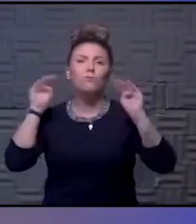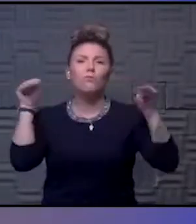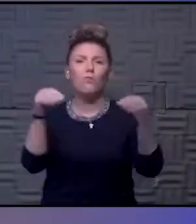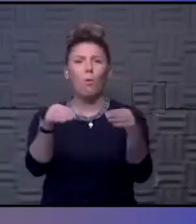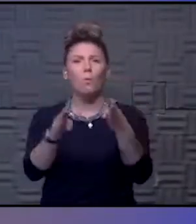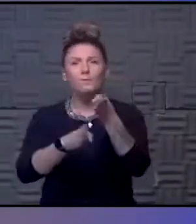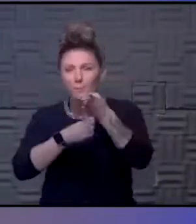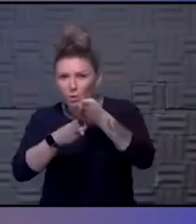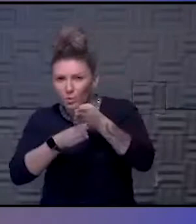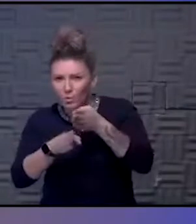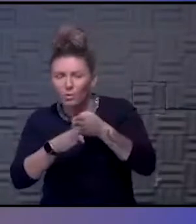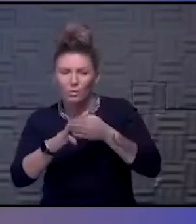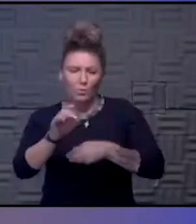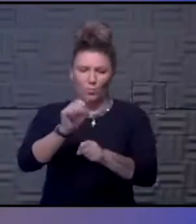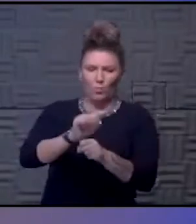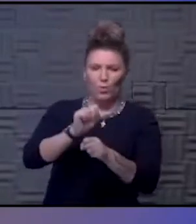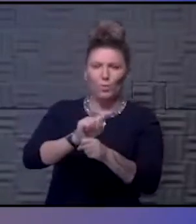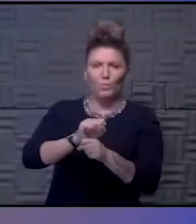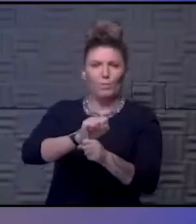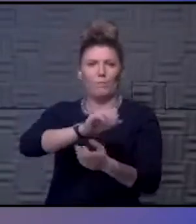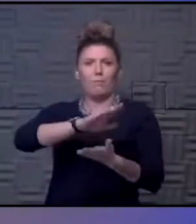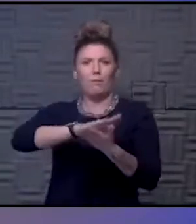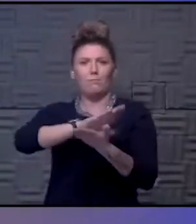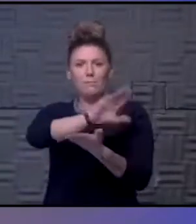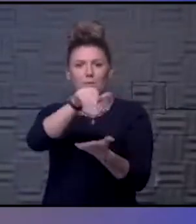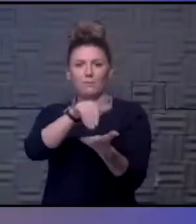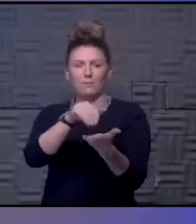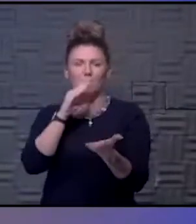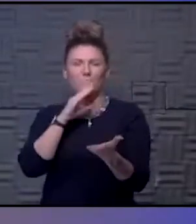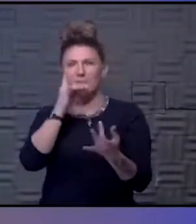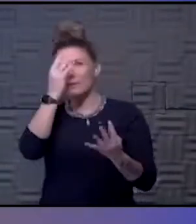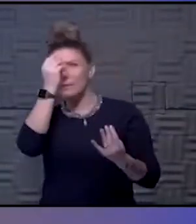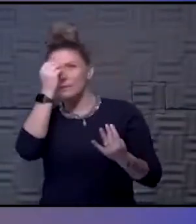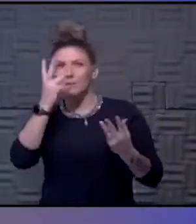on working with academic centers, thinking not only about the